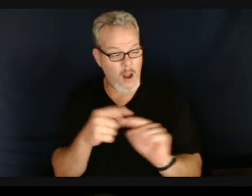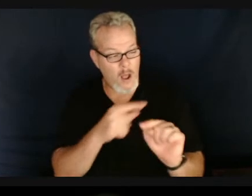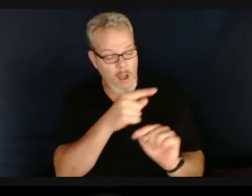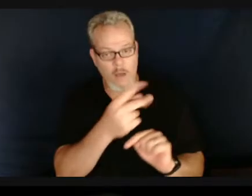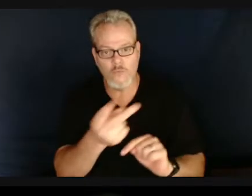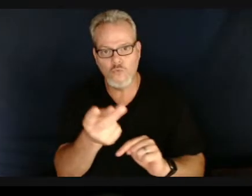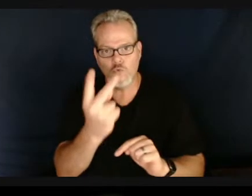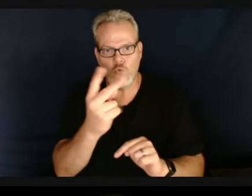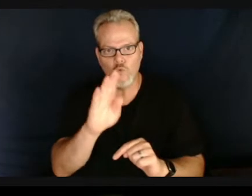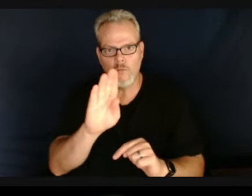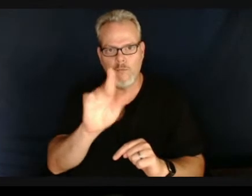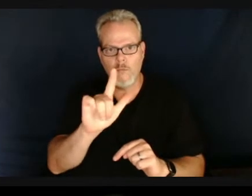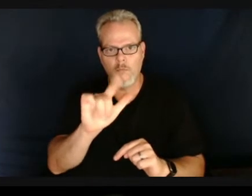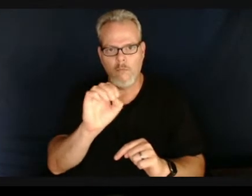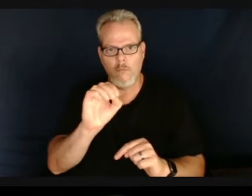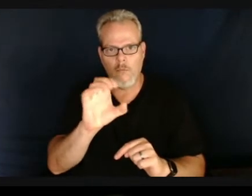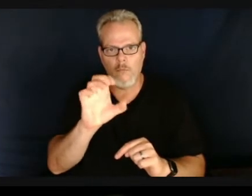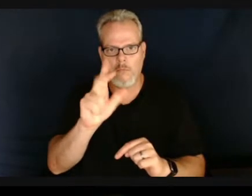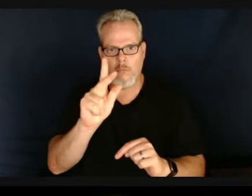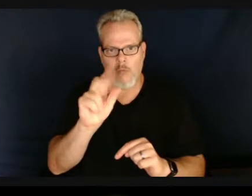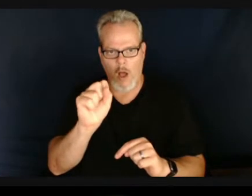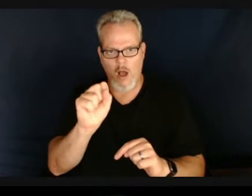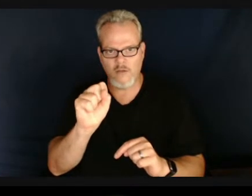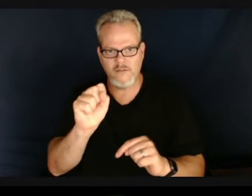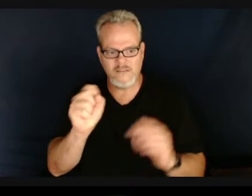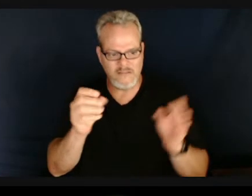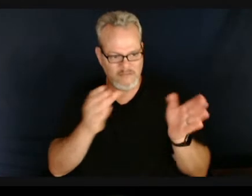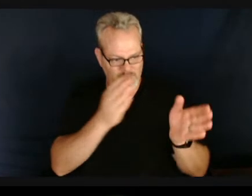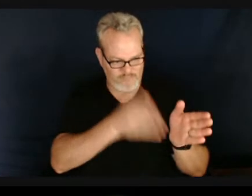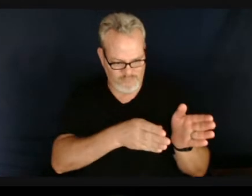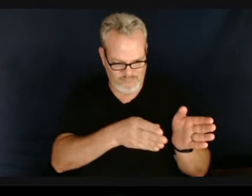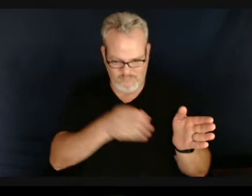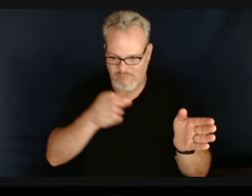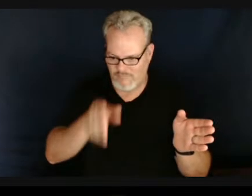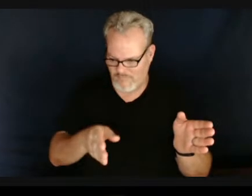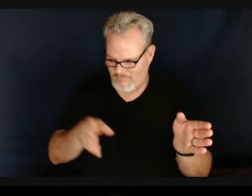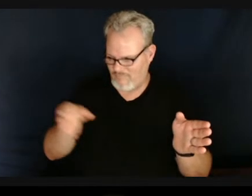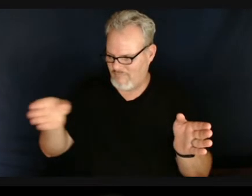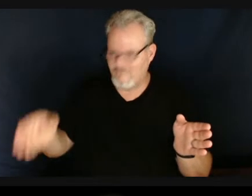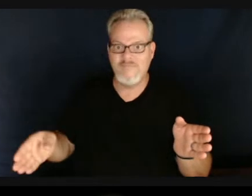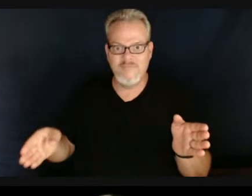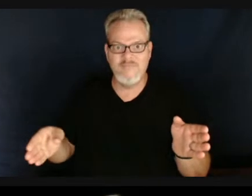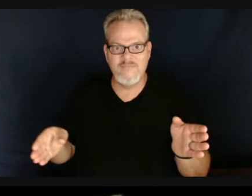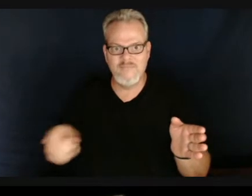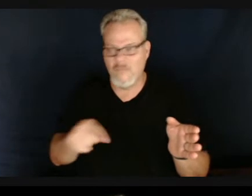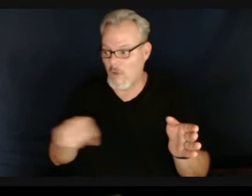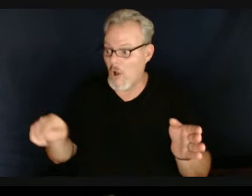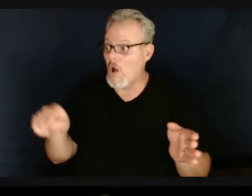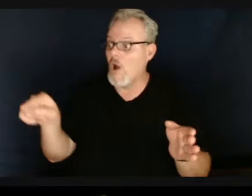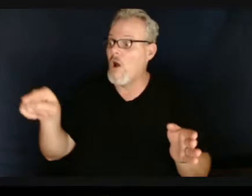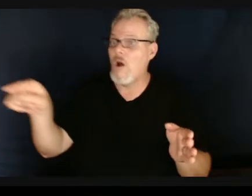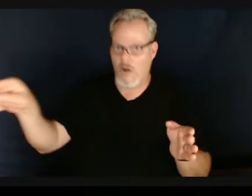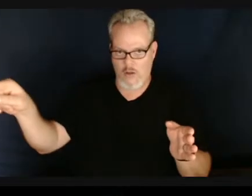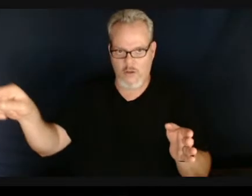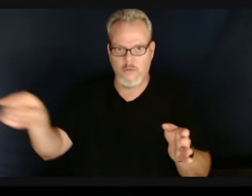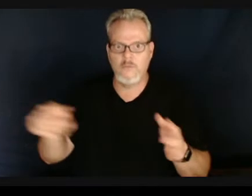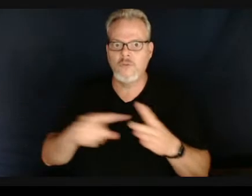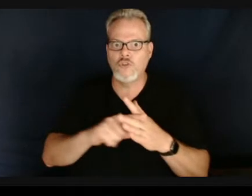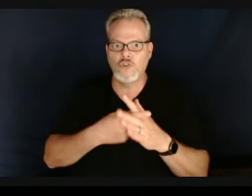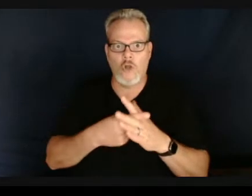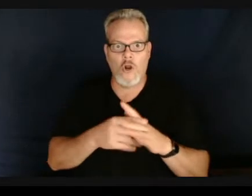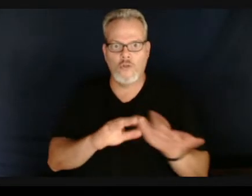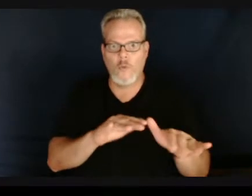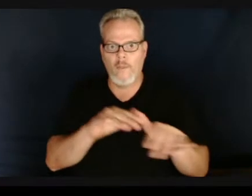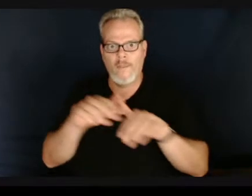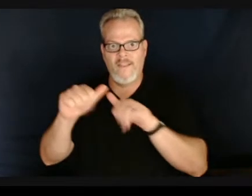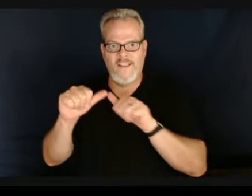learned at the Tsunami Museum. That's about how far the impact of that wave really gets. So you really don't need to get super far inland, but do start working your way inland,